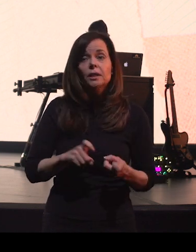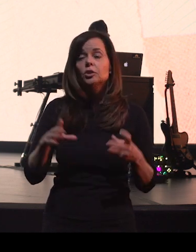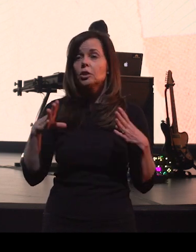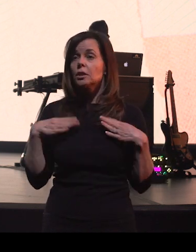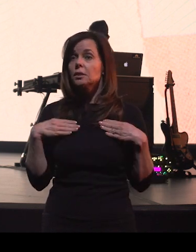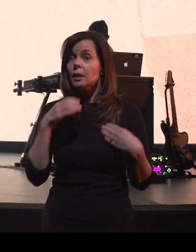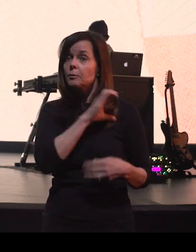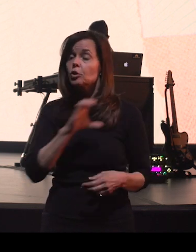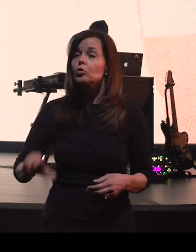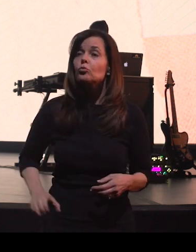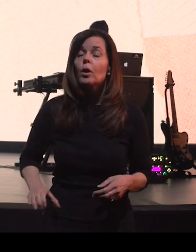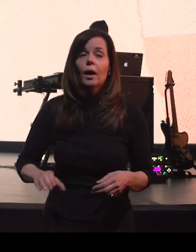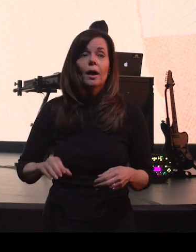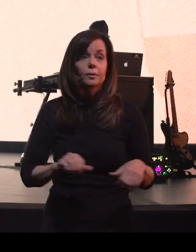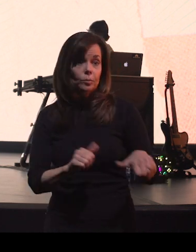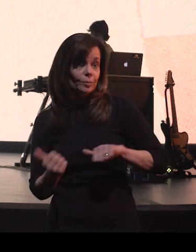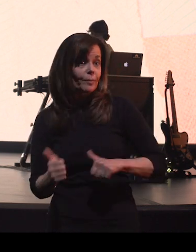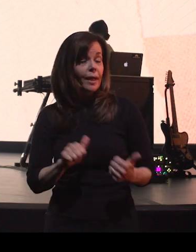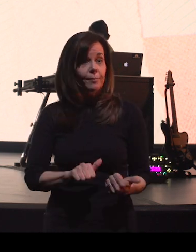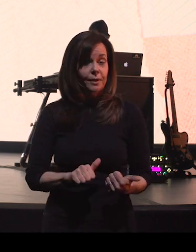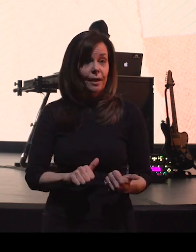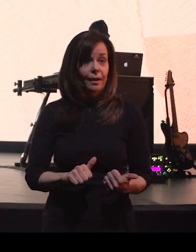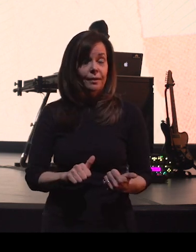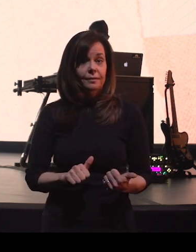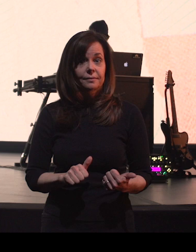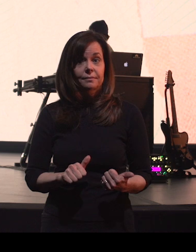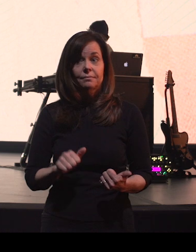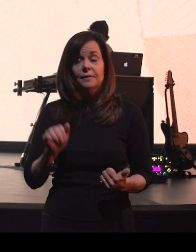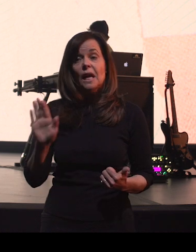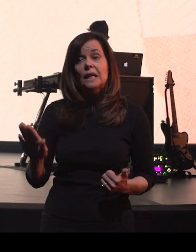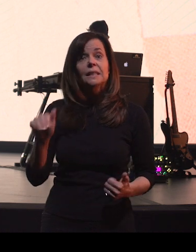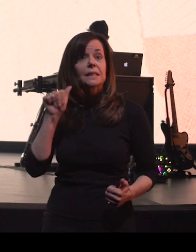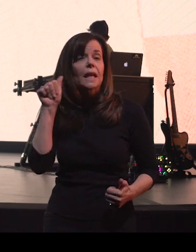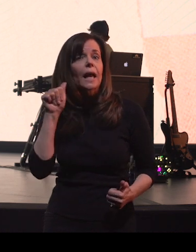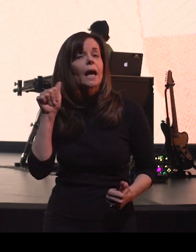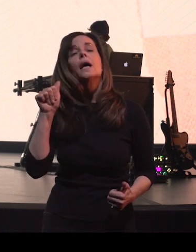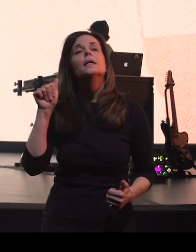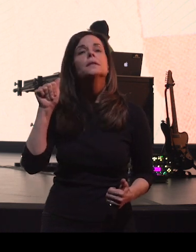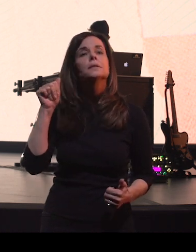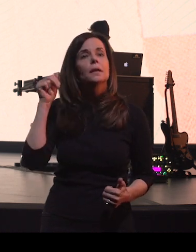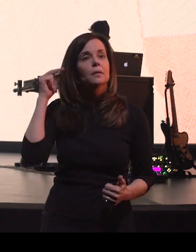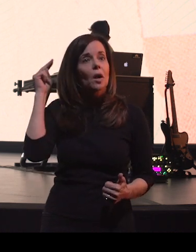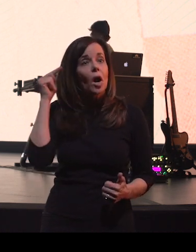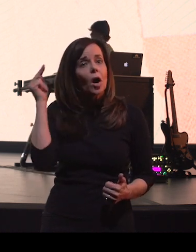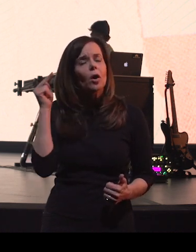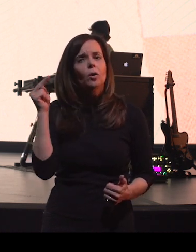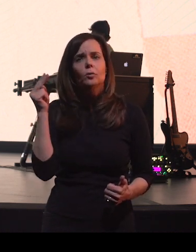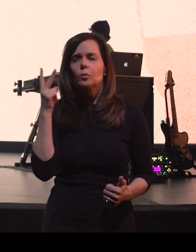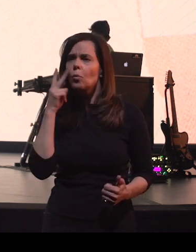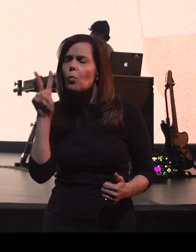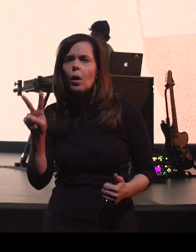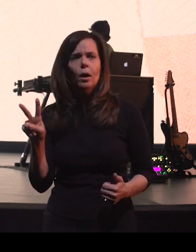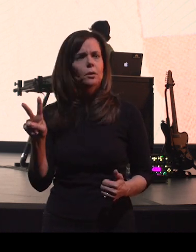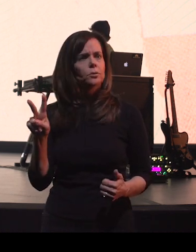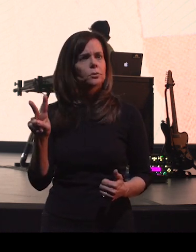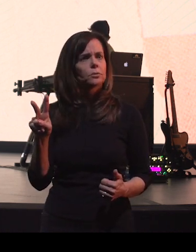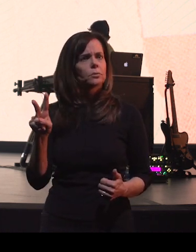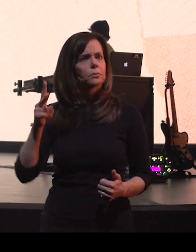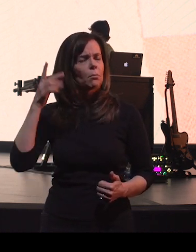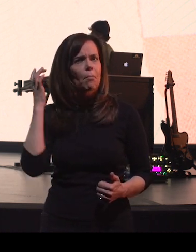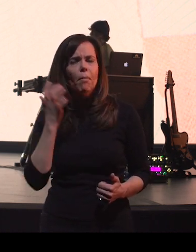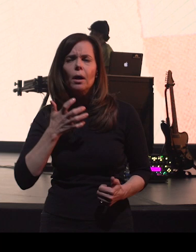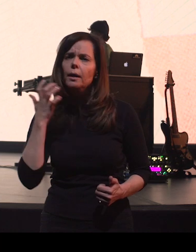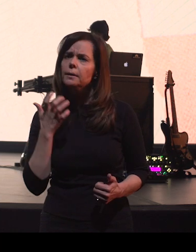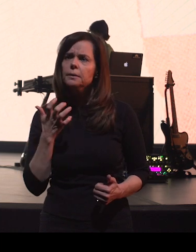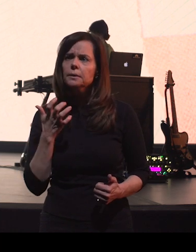and uncle are, like, watching this whole thing take place. And they're like, our nephew, like, he is not the same guy he